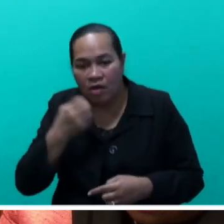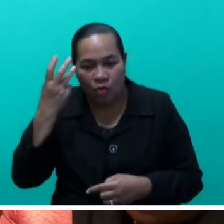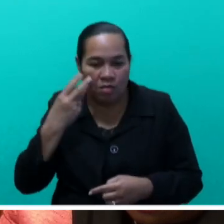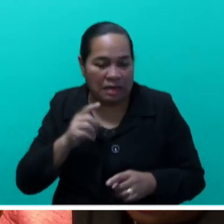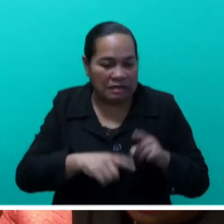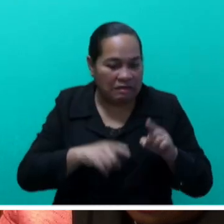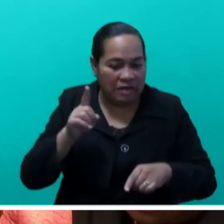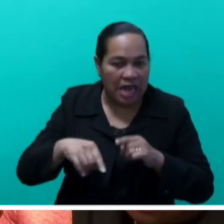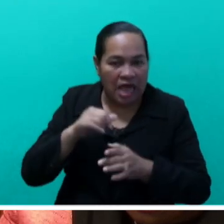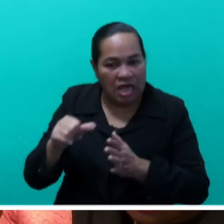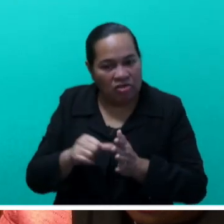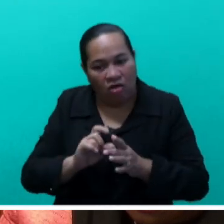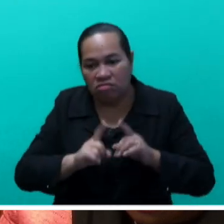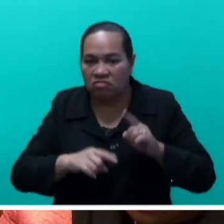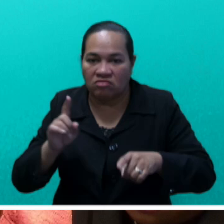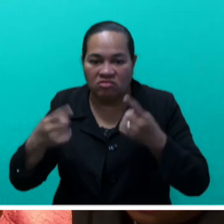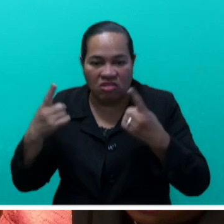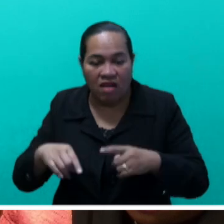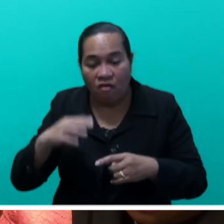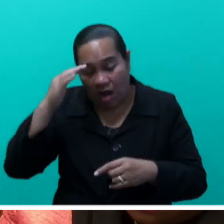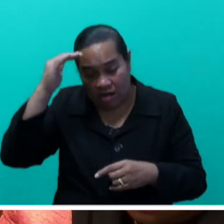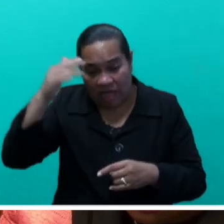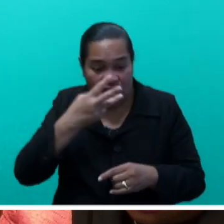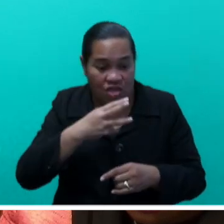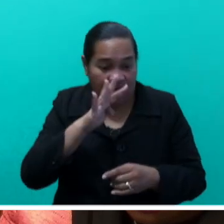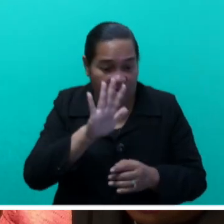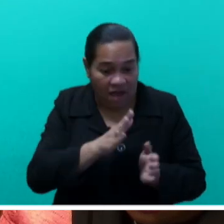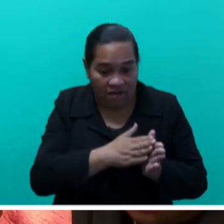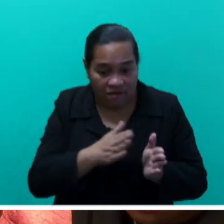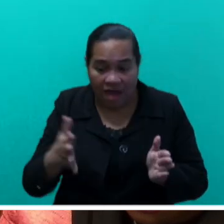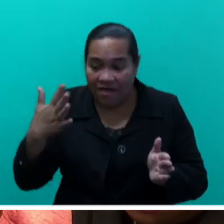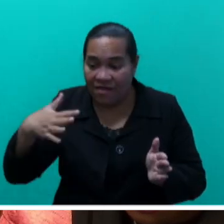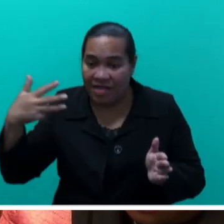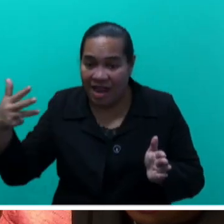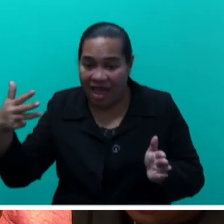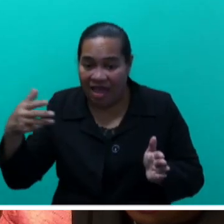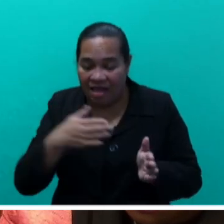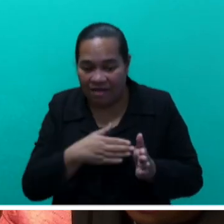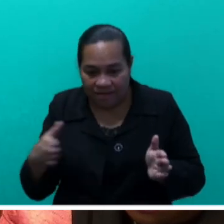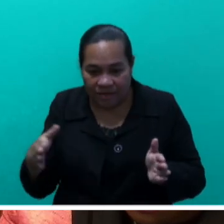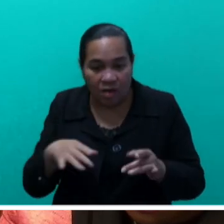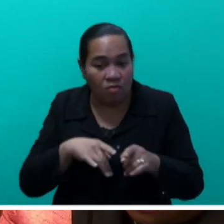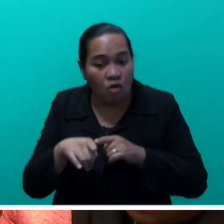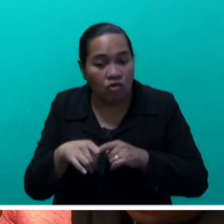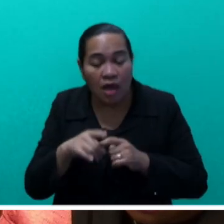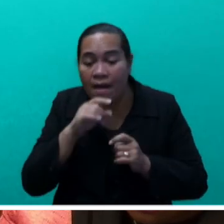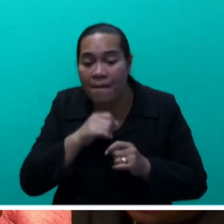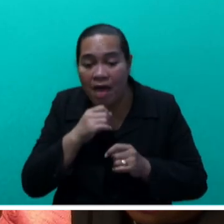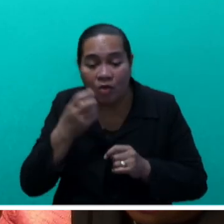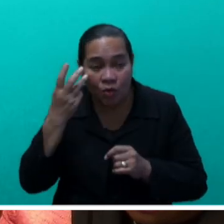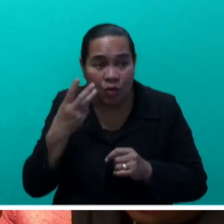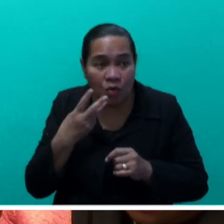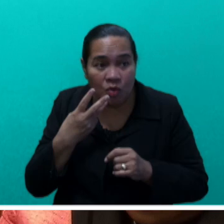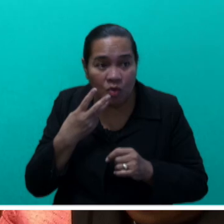combined. For adults aged 35 to 59 years, the leading causes of death in men and women were